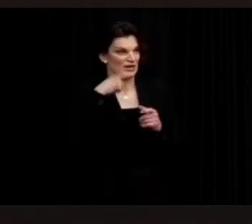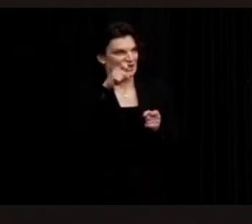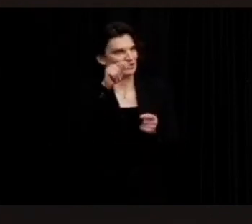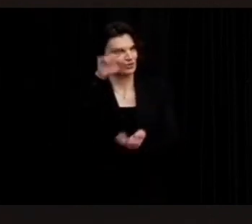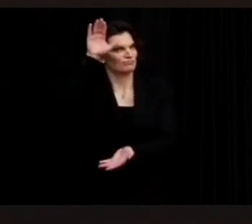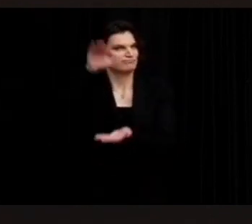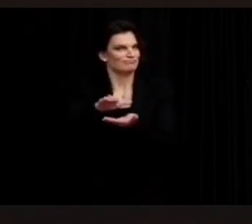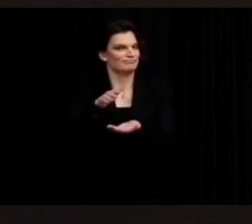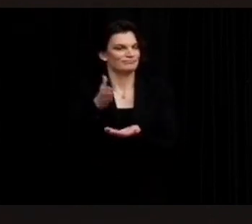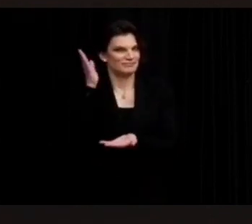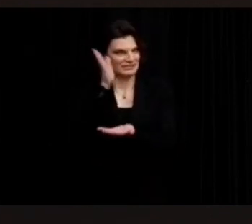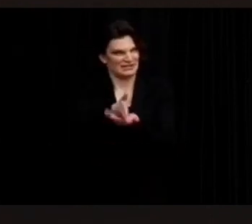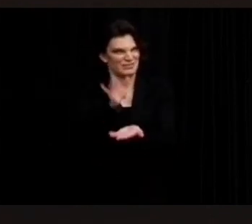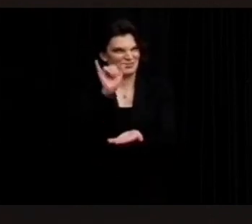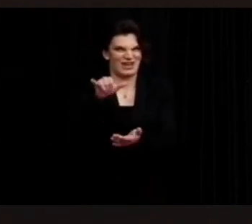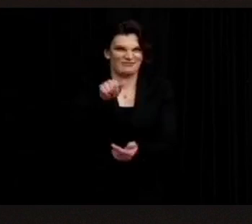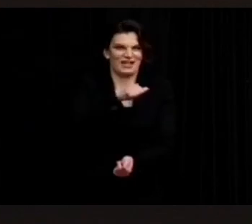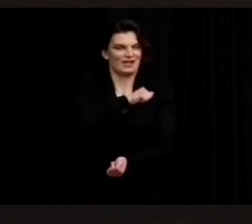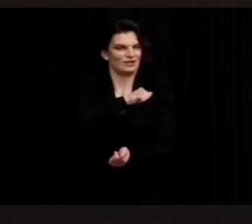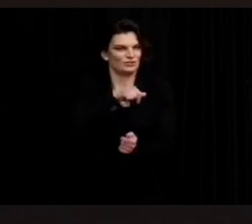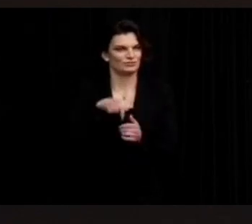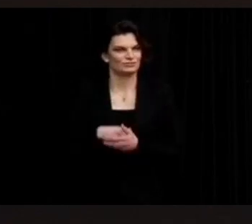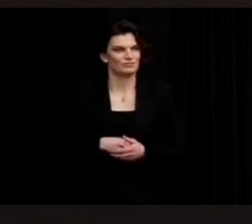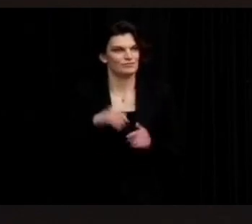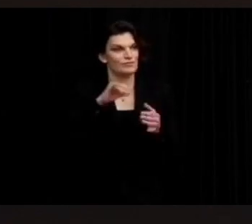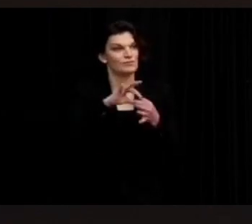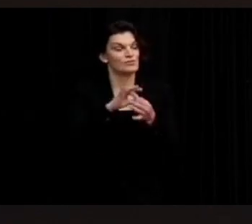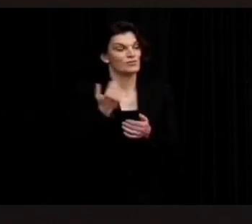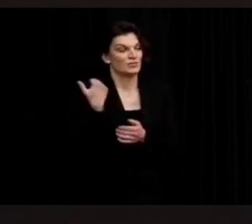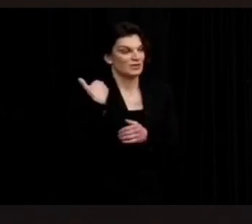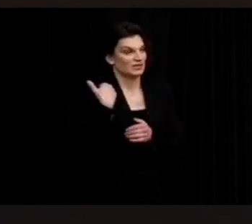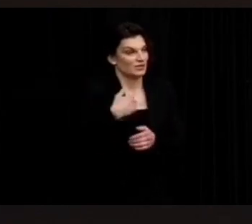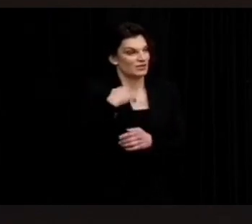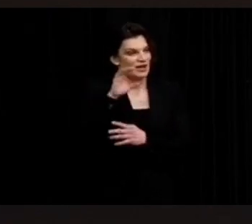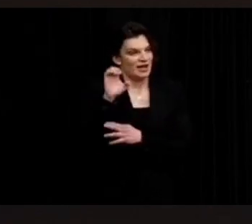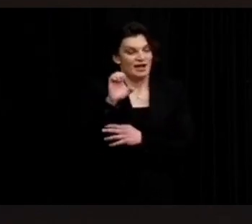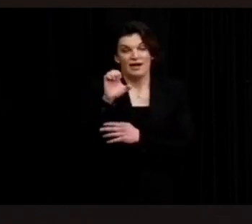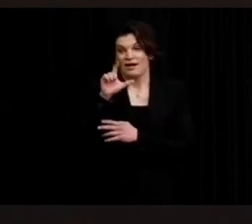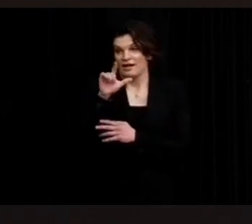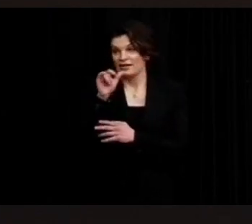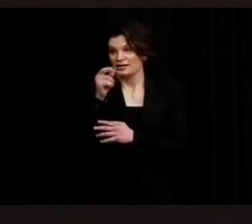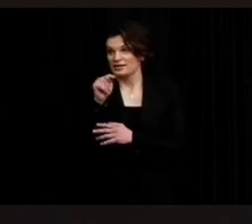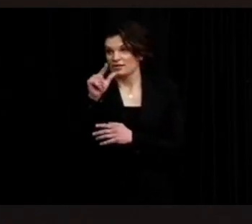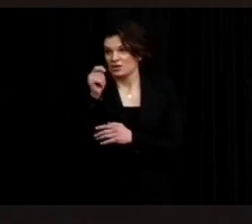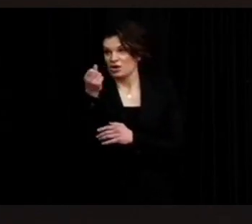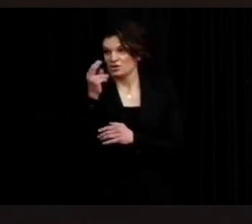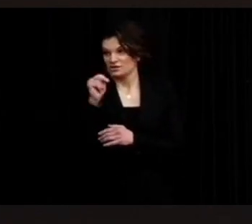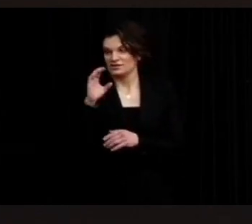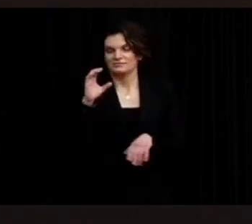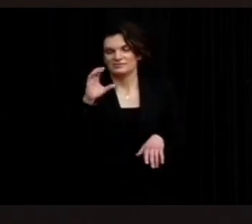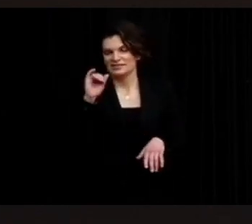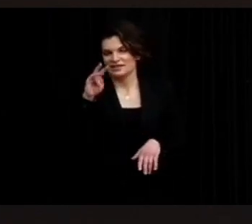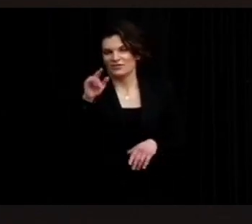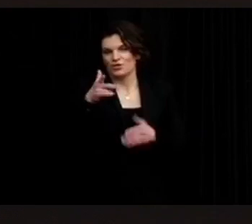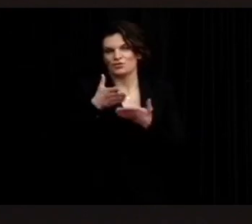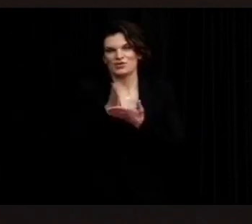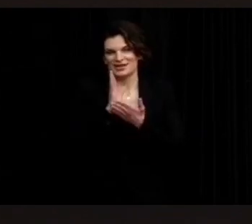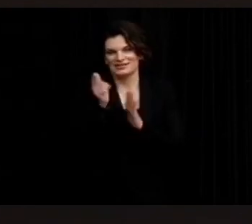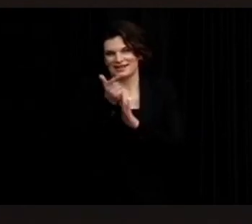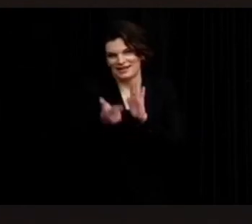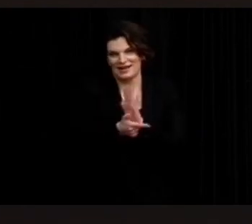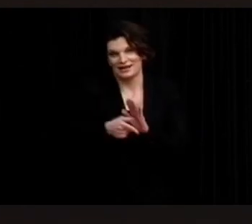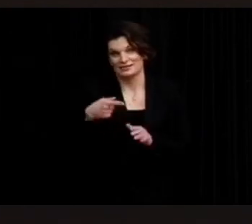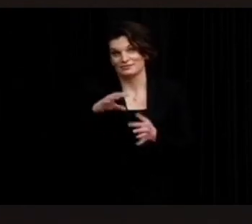made a lot of progress, including last year's expansion of the Elliott-Larsen Civil Rights Act to include protections against housing